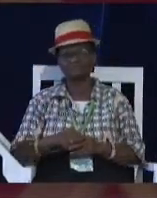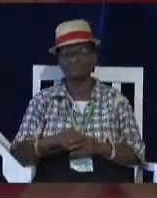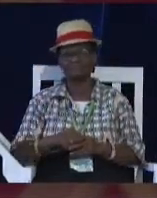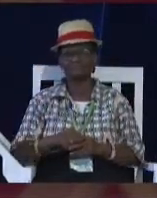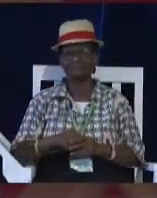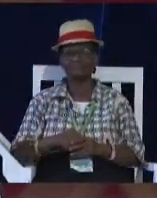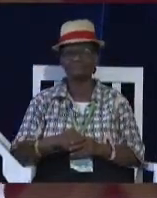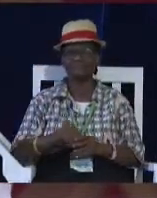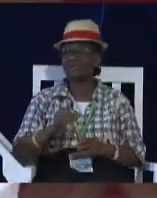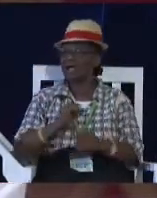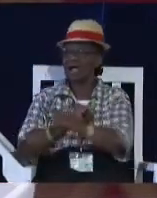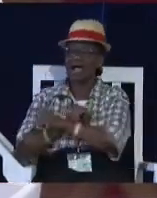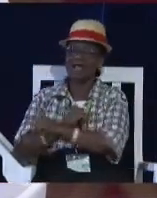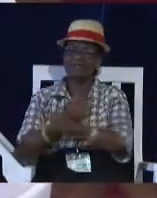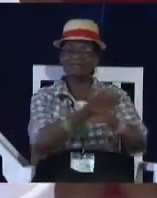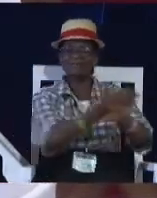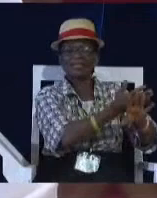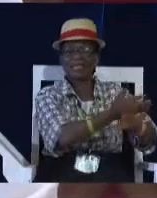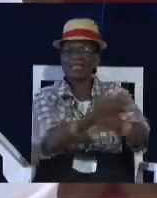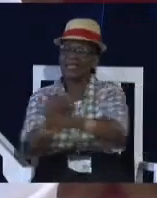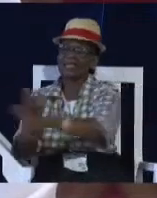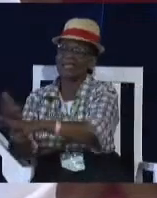I'm begging you tonight,